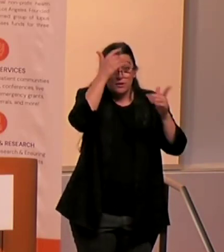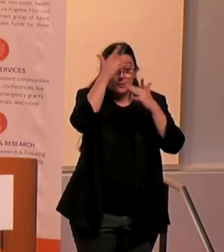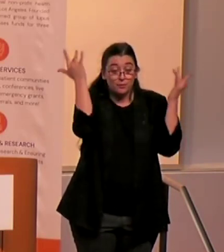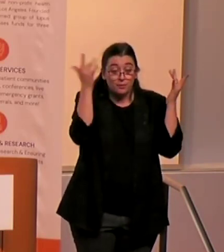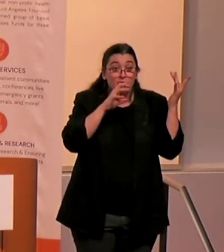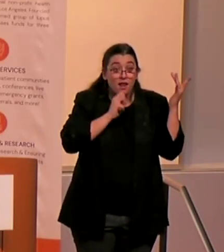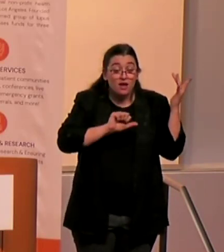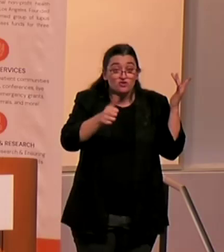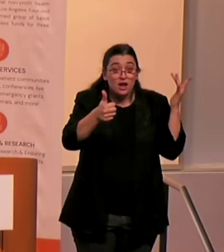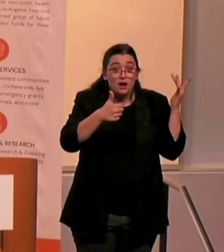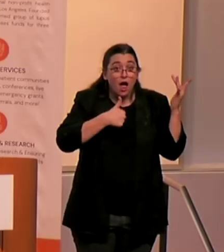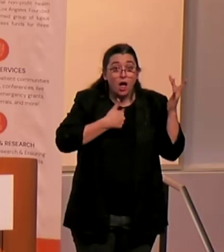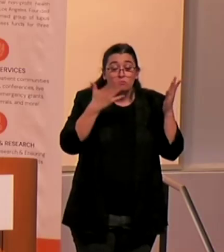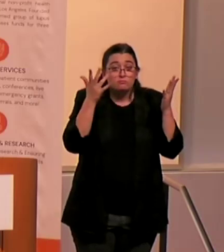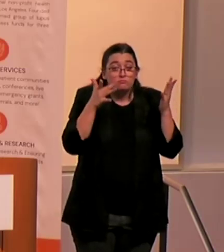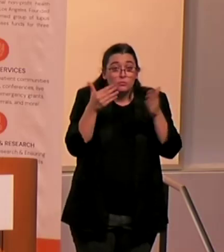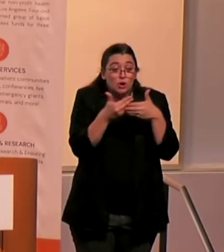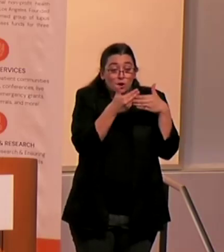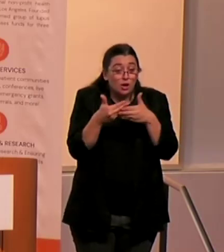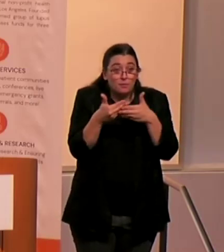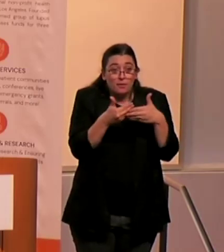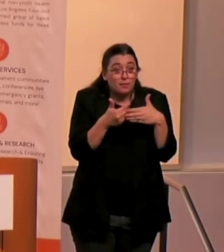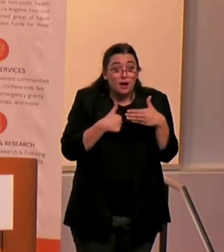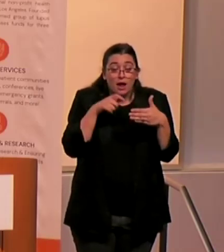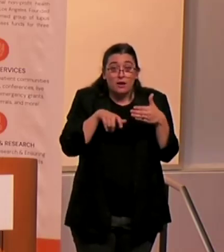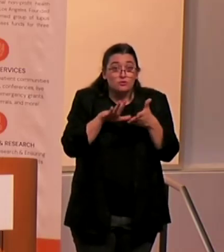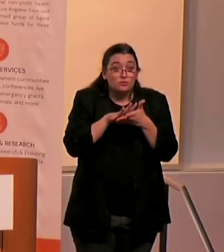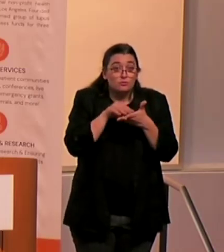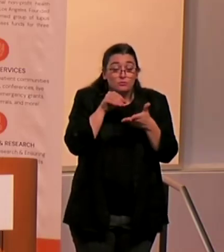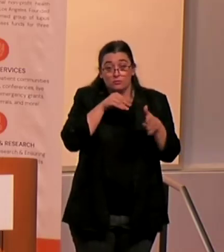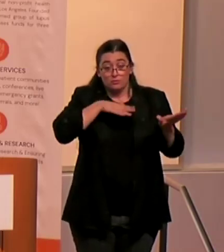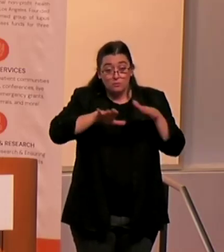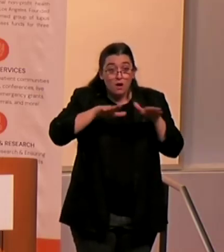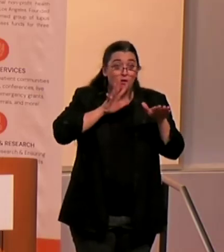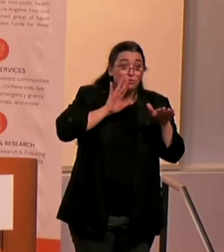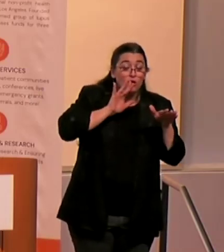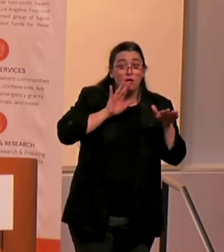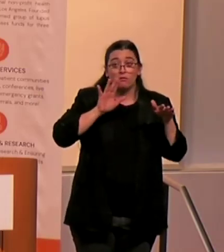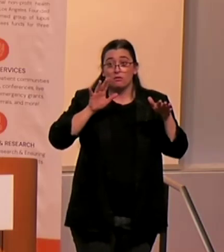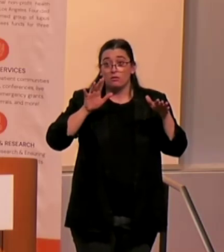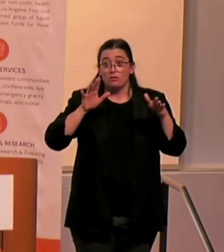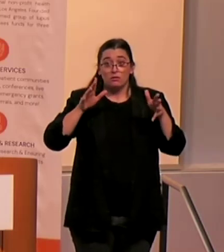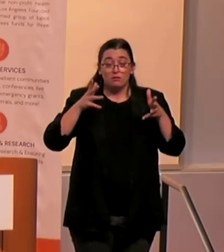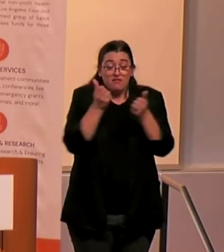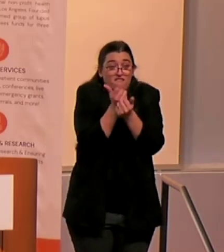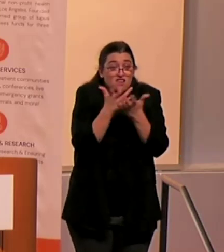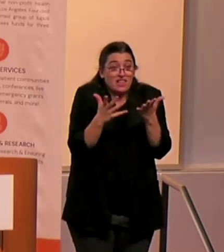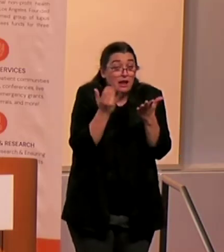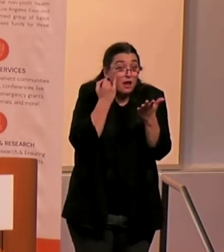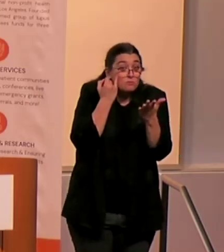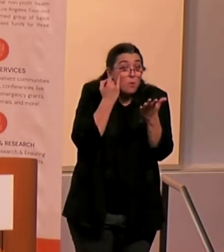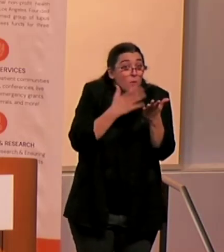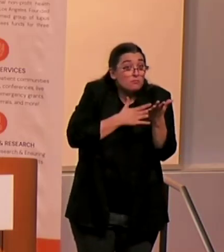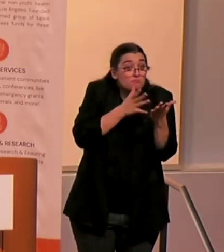newborn. I had to learn how to walk, talk, and learn I had lupus. And if my mother had not listened to her